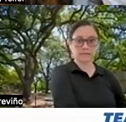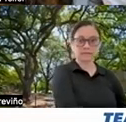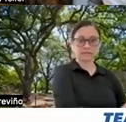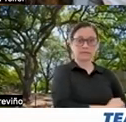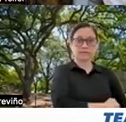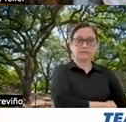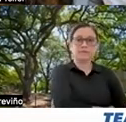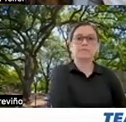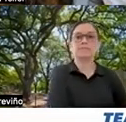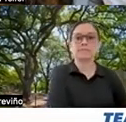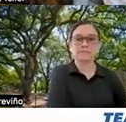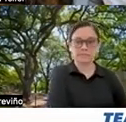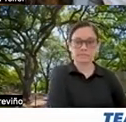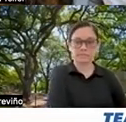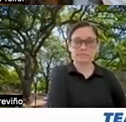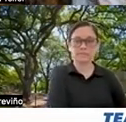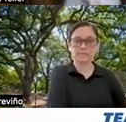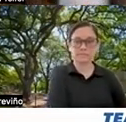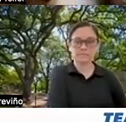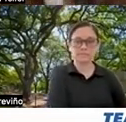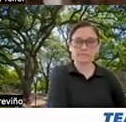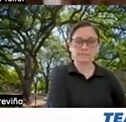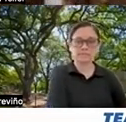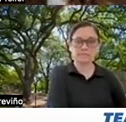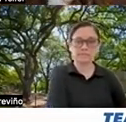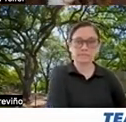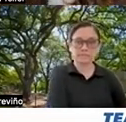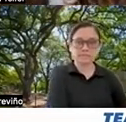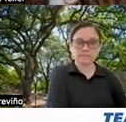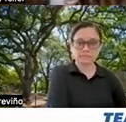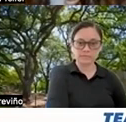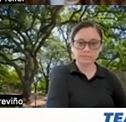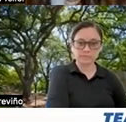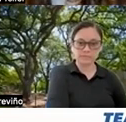that they can afford, is close to their work or home, is